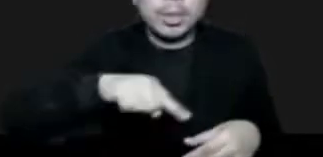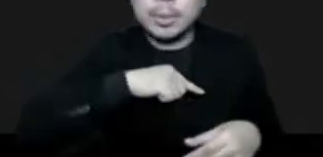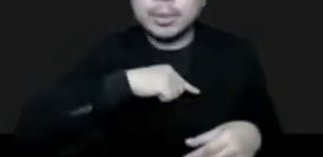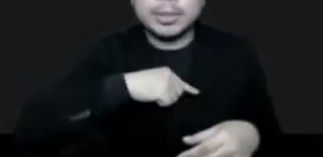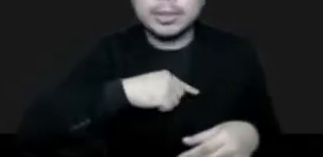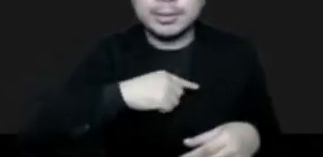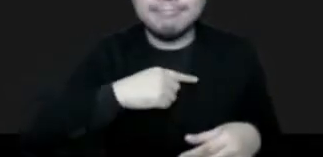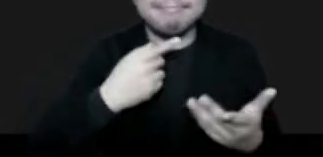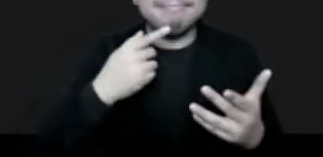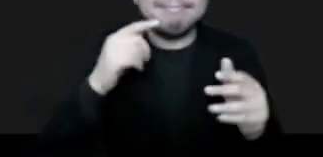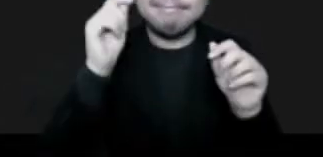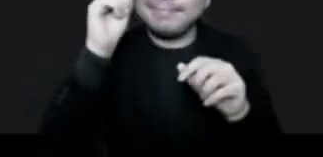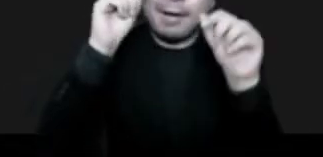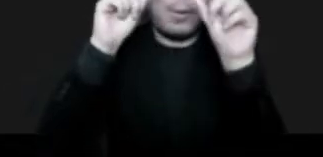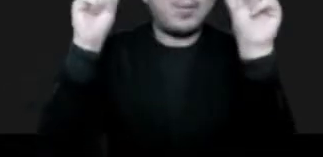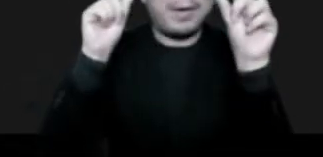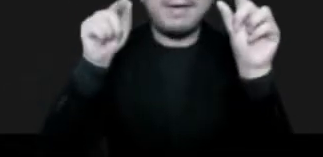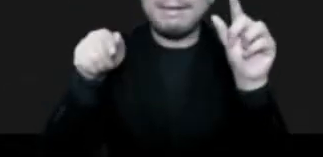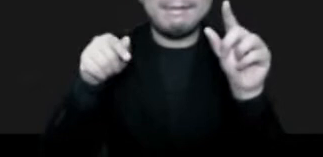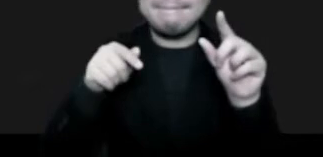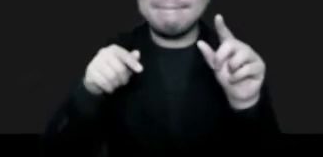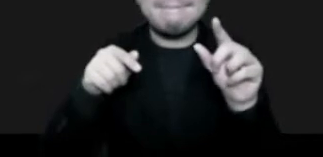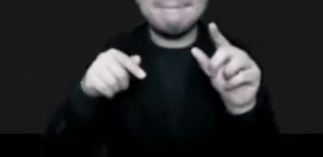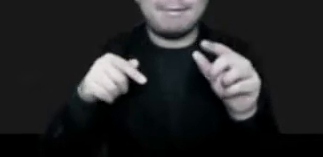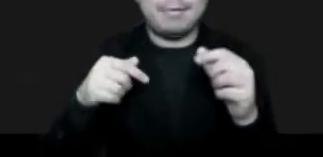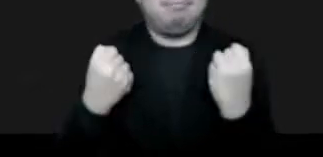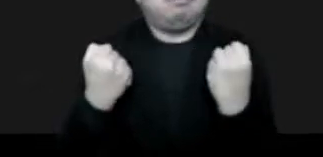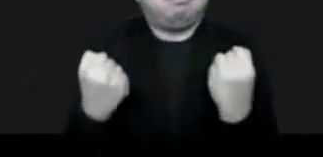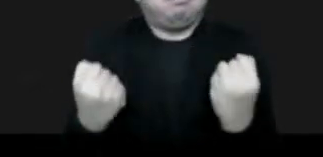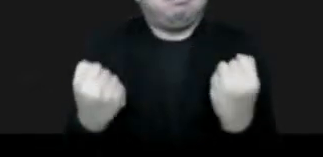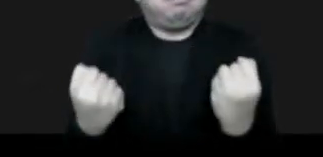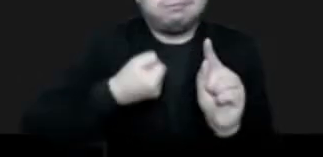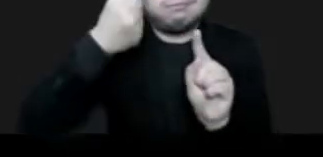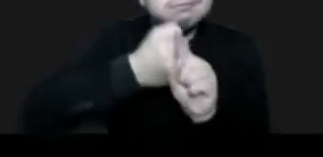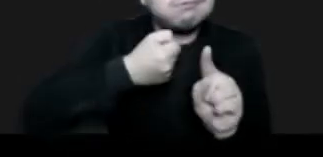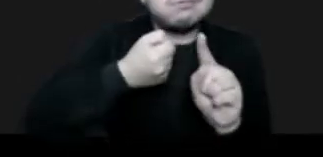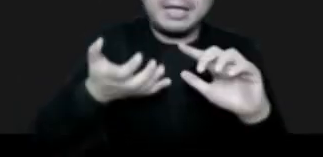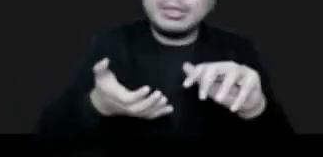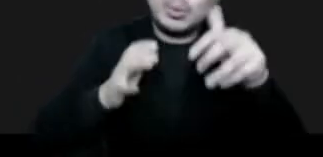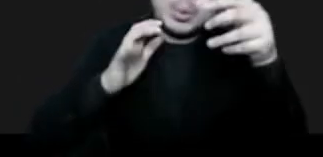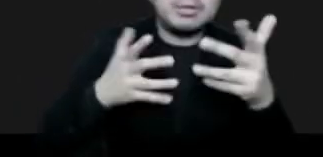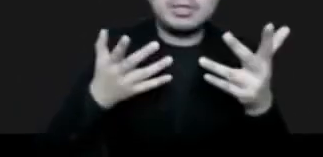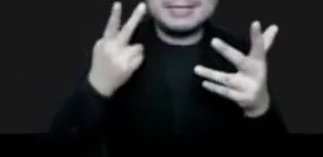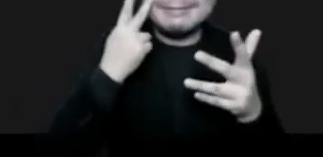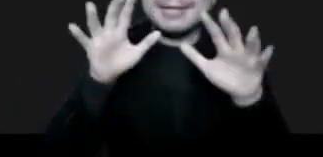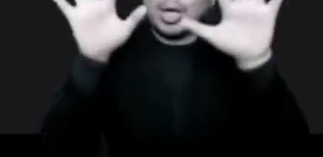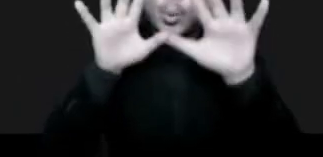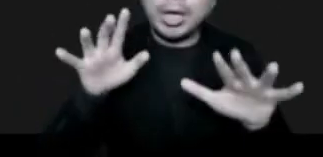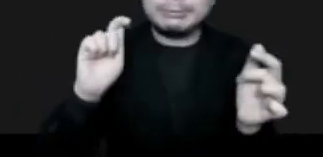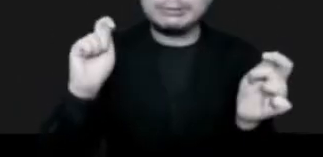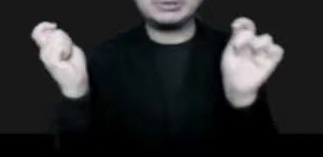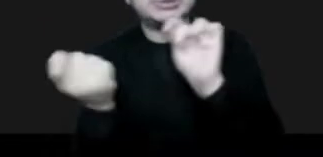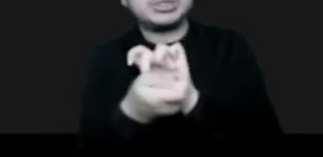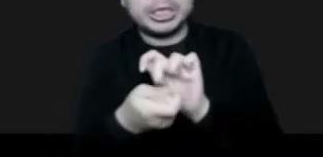intensity of disaster risks in all areas. Climate change is raging, and we also